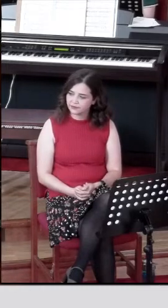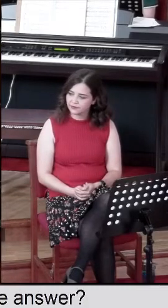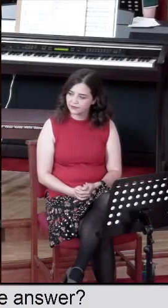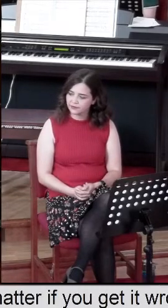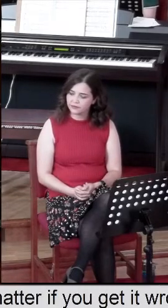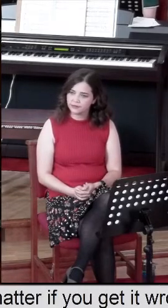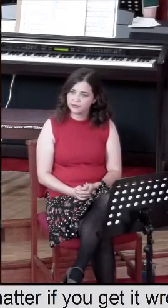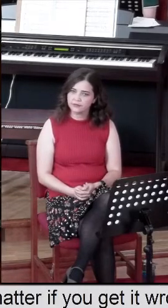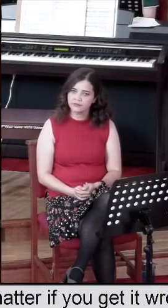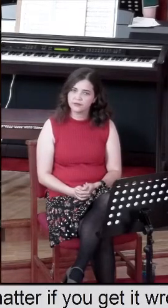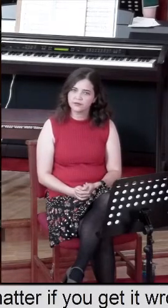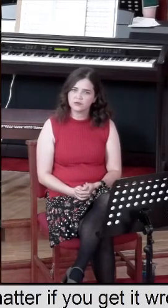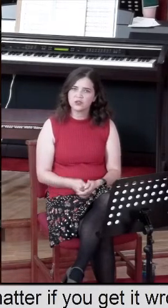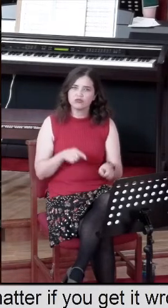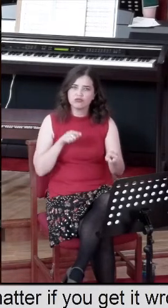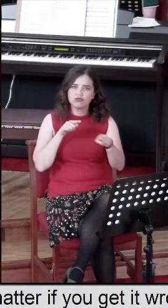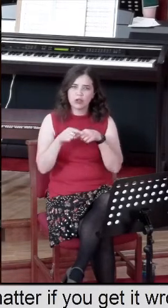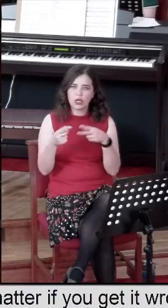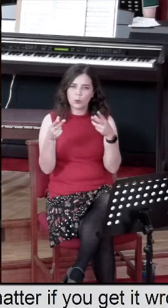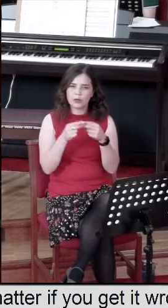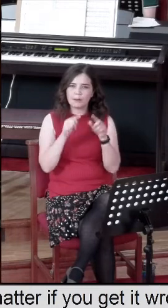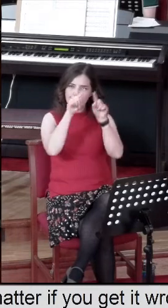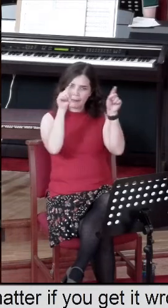Let's try one with pictures instead.